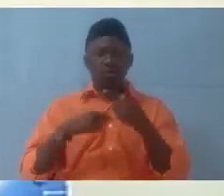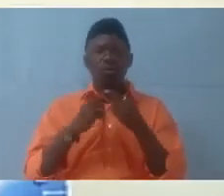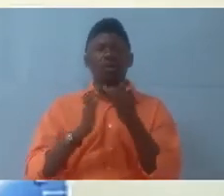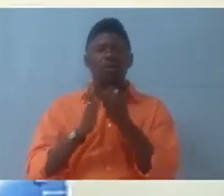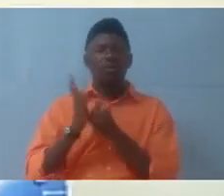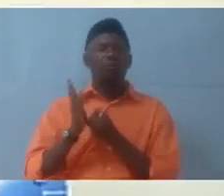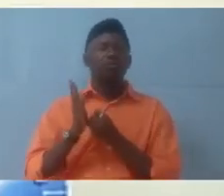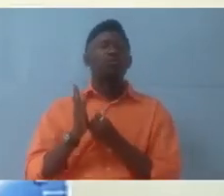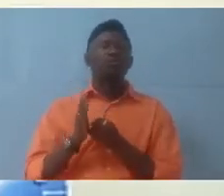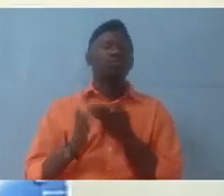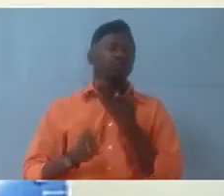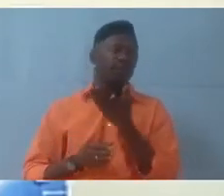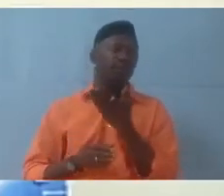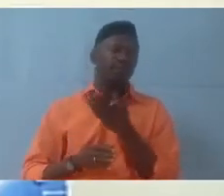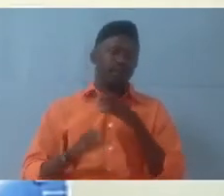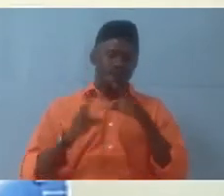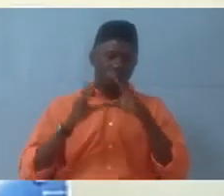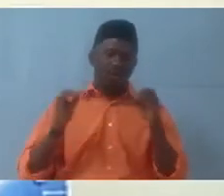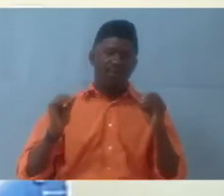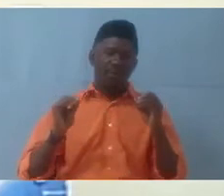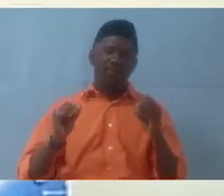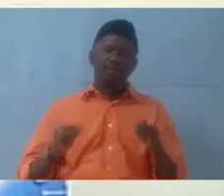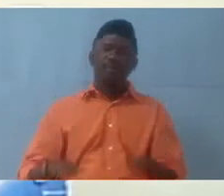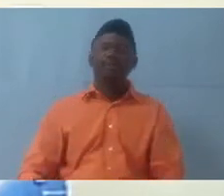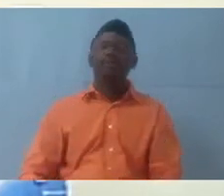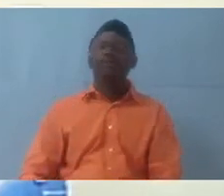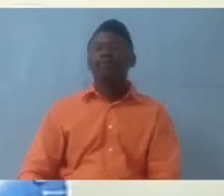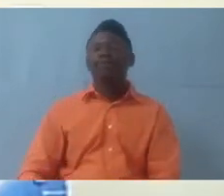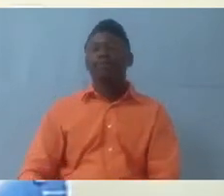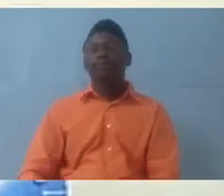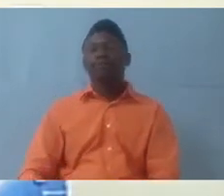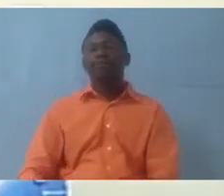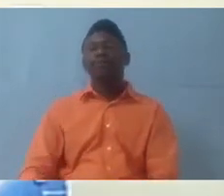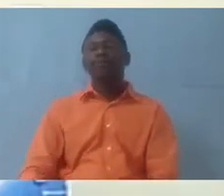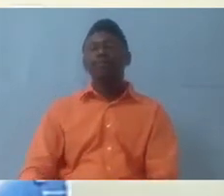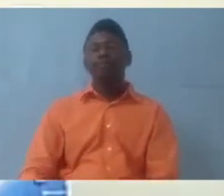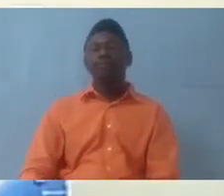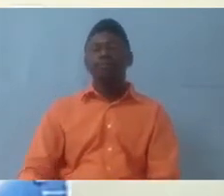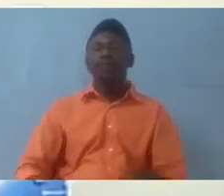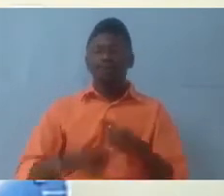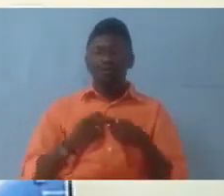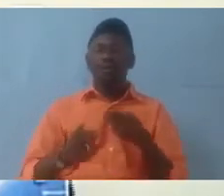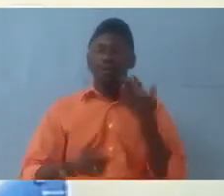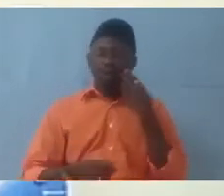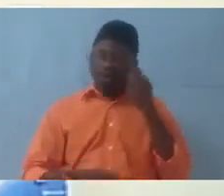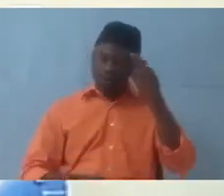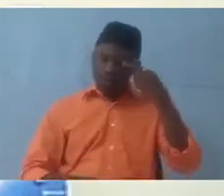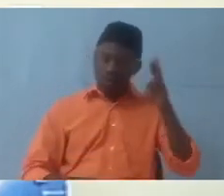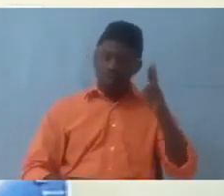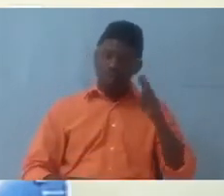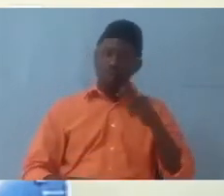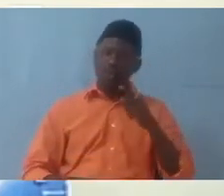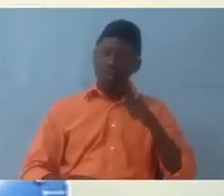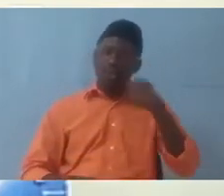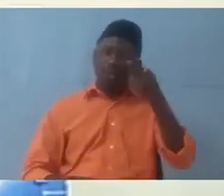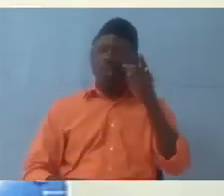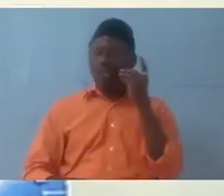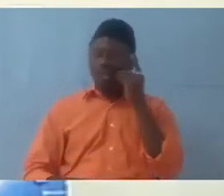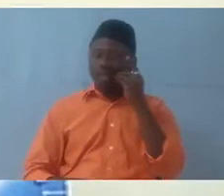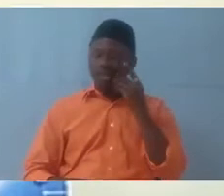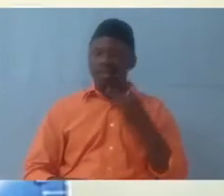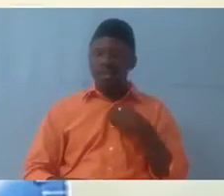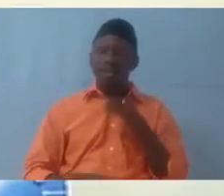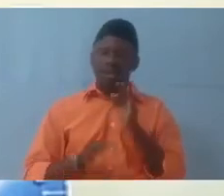déllu wat ci di directeur bi dal waxtaan ak mom lu mbir mu jëm ci mbir mi. And then when I went home the following day he called me and said to me, well, he has solved the matter with the director